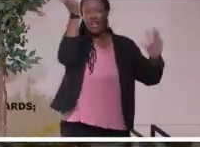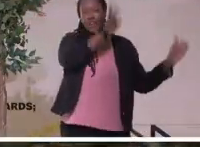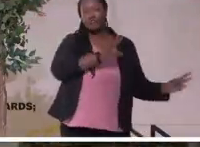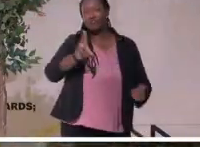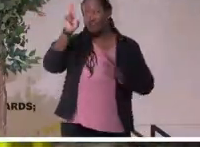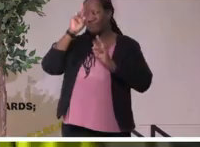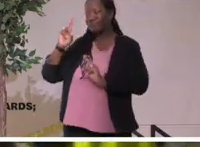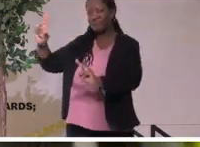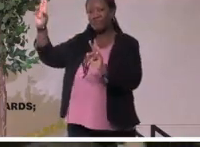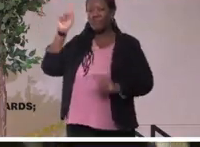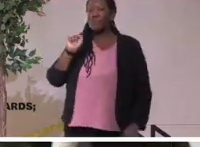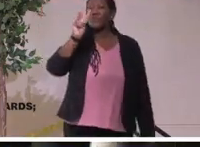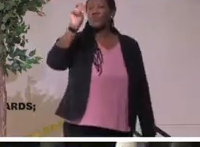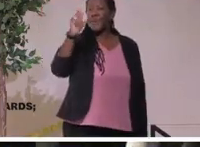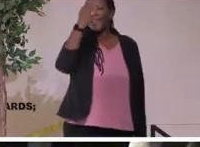Twiggy